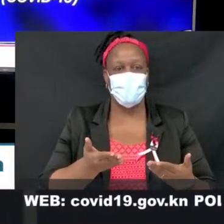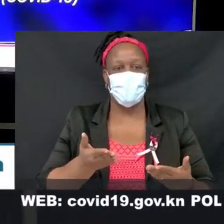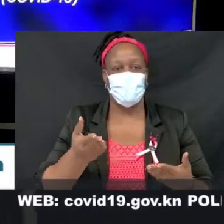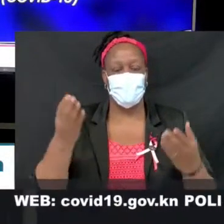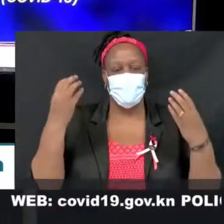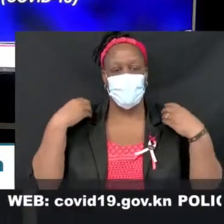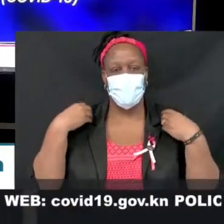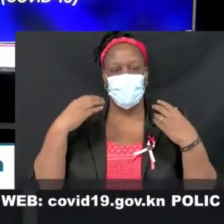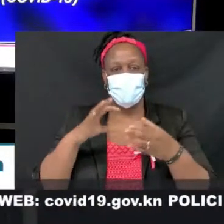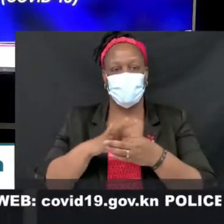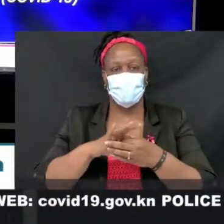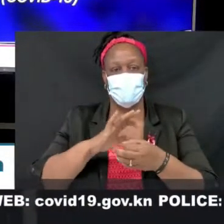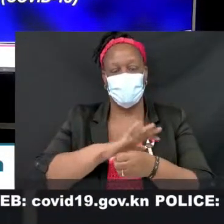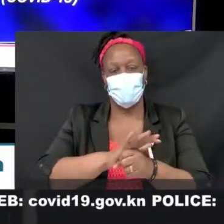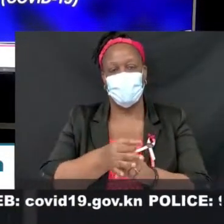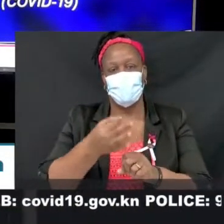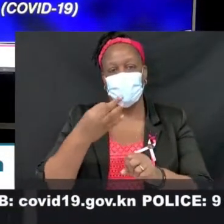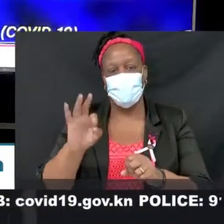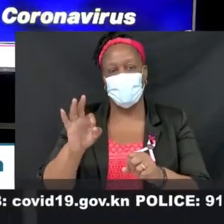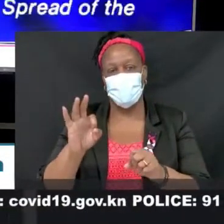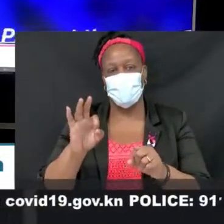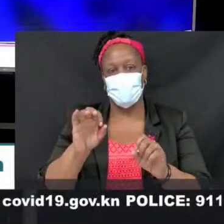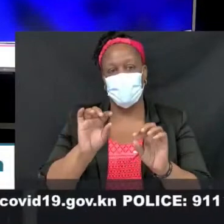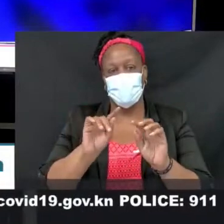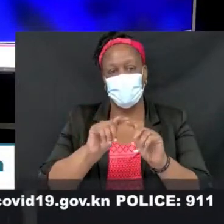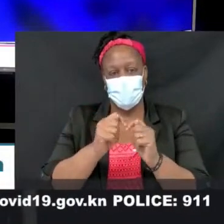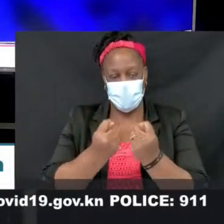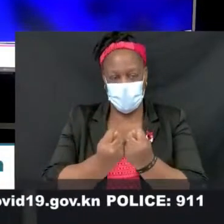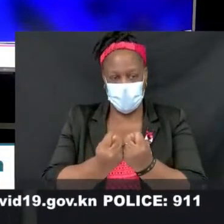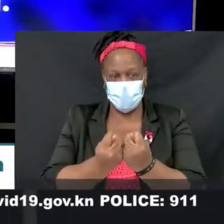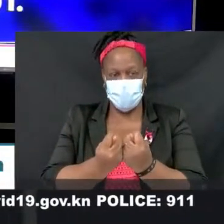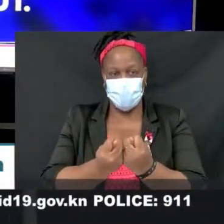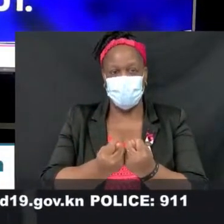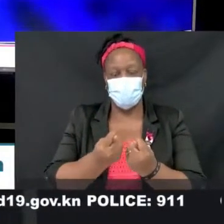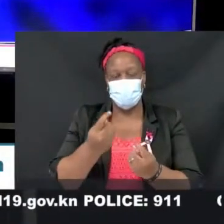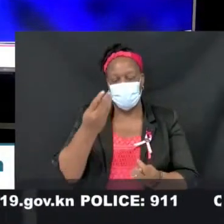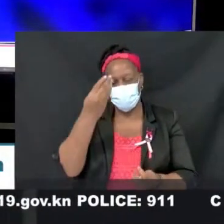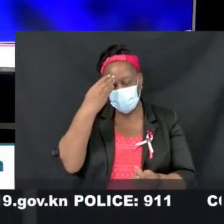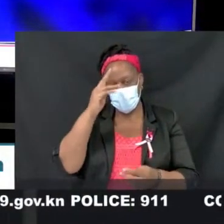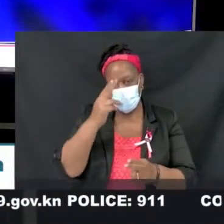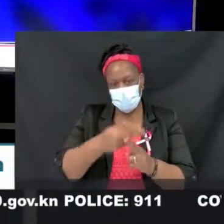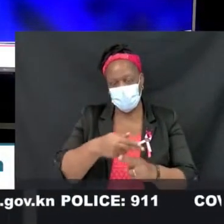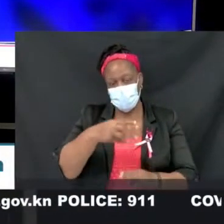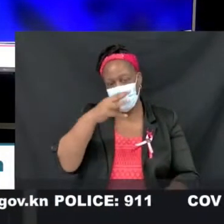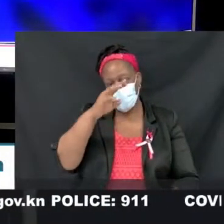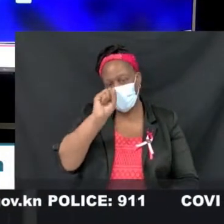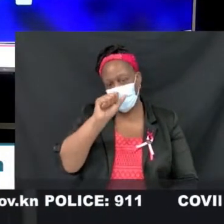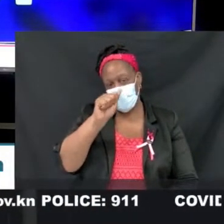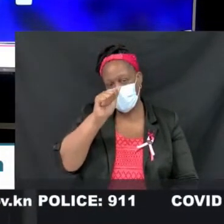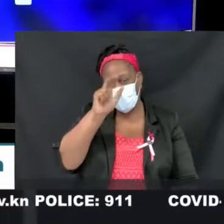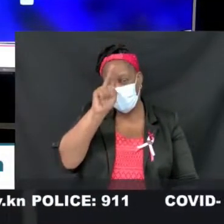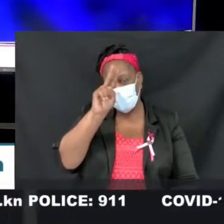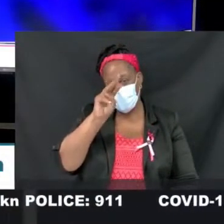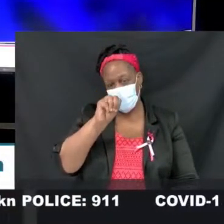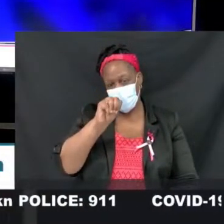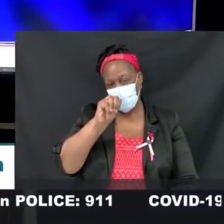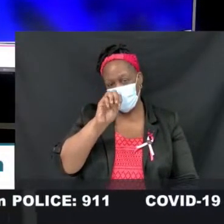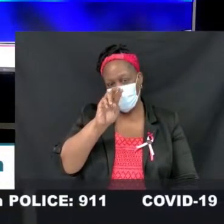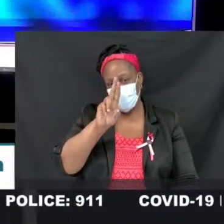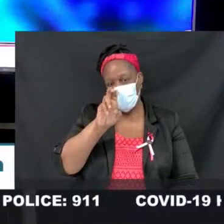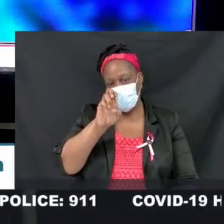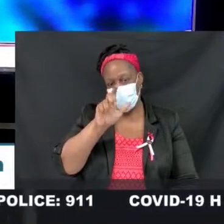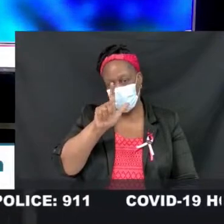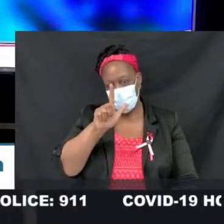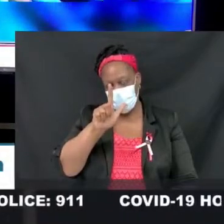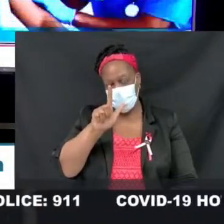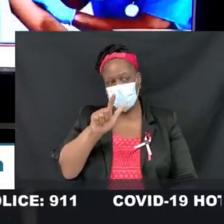the National COVID-19 Task Force and the National Disaster Coordinator at NEMO, to give